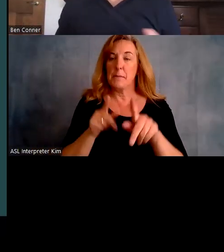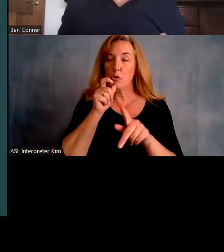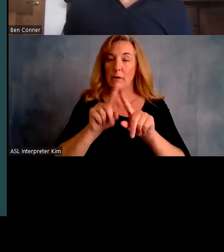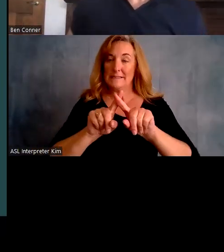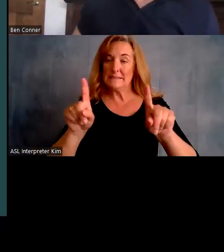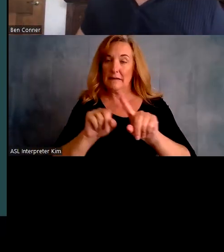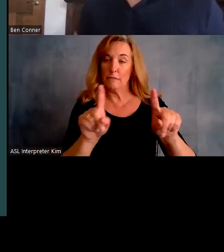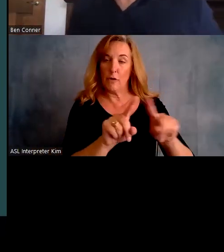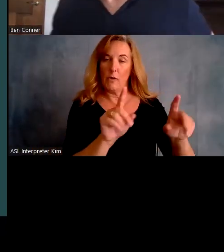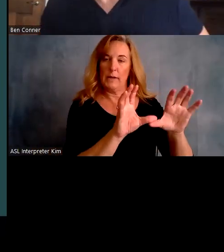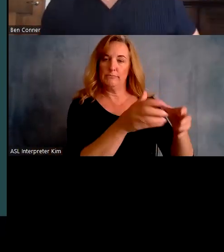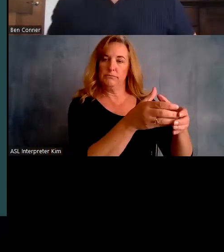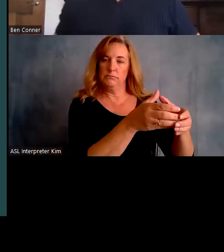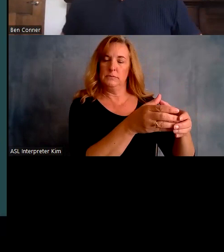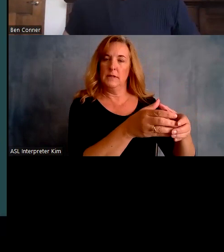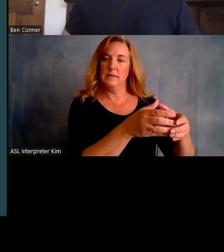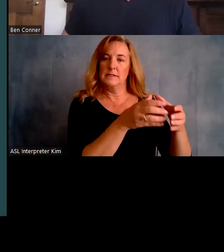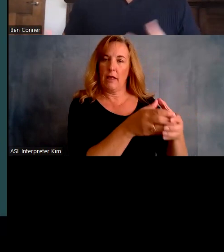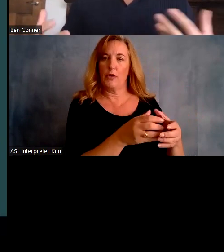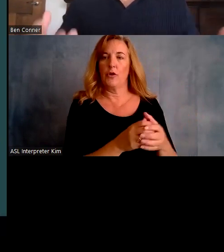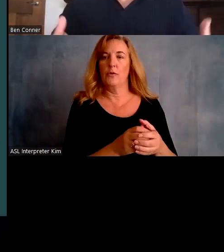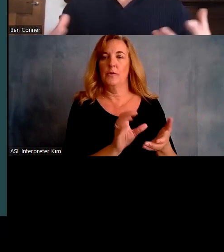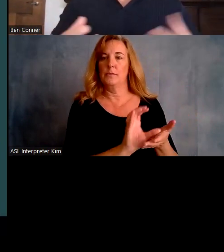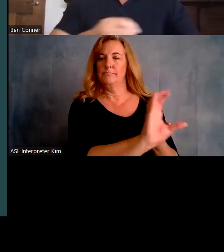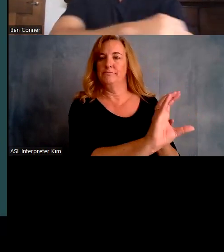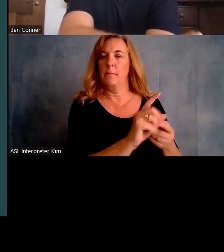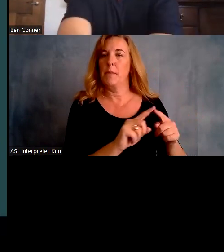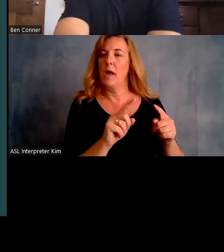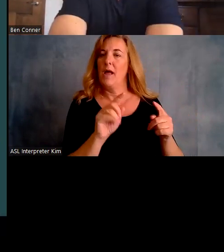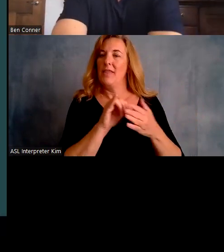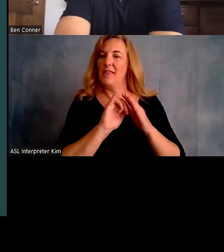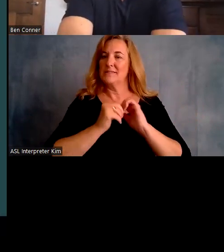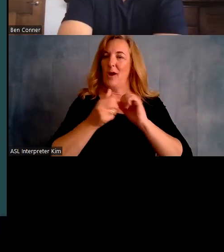whatever means. And this is a way that we control.